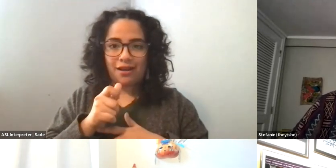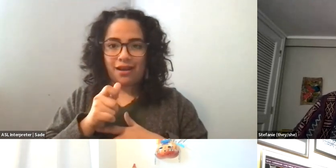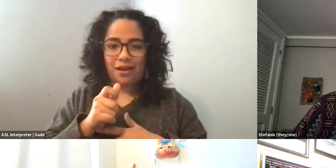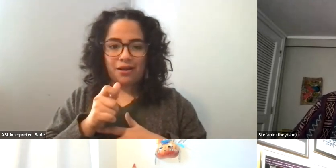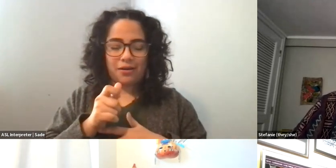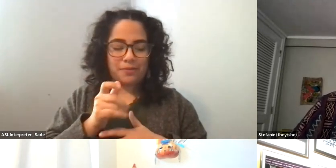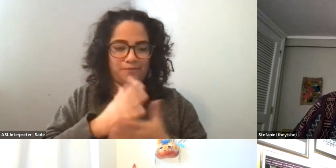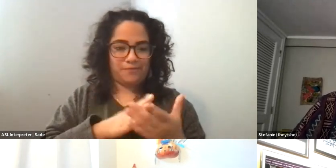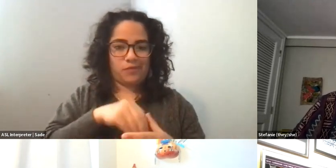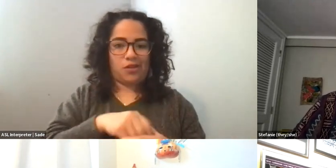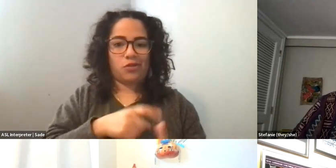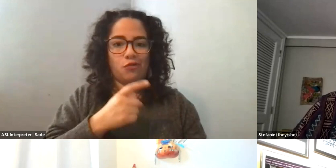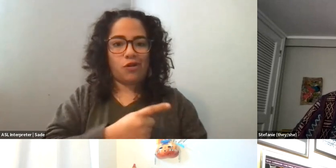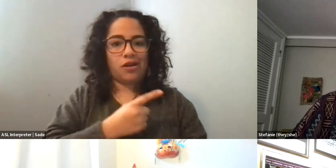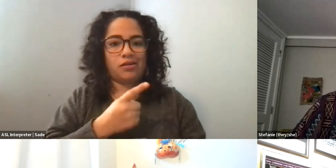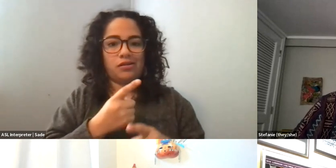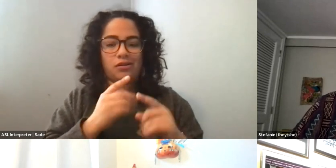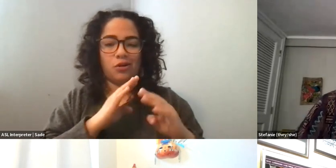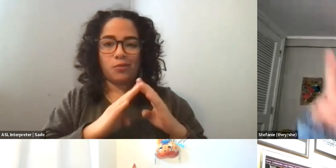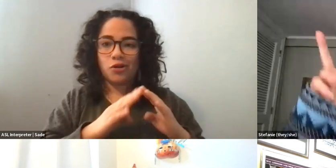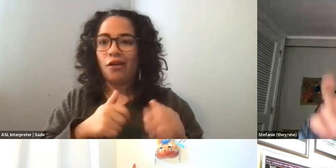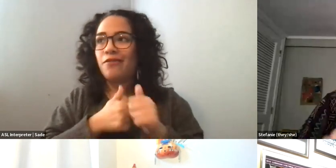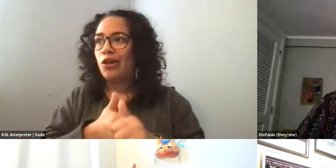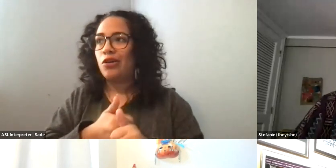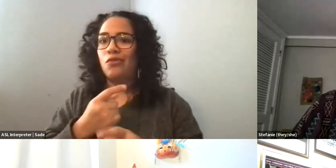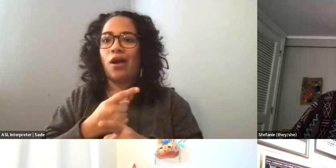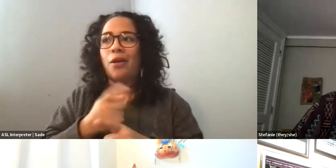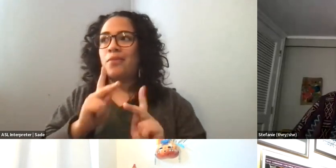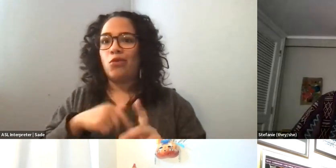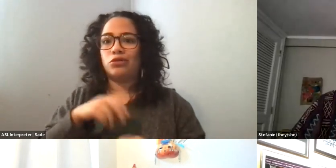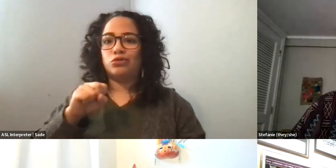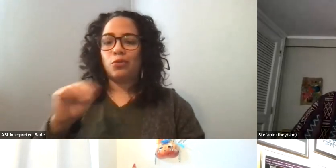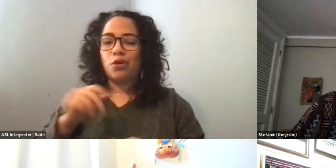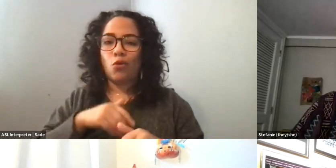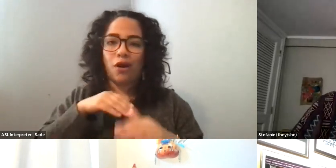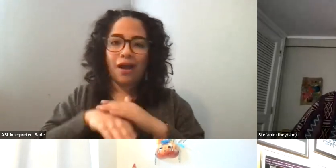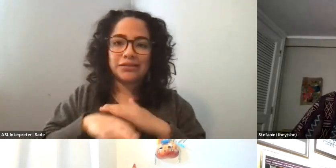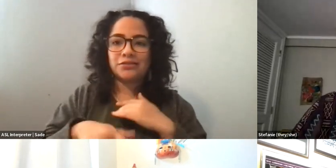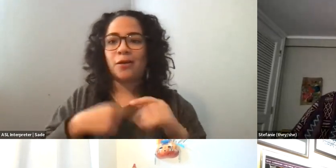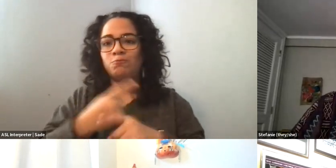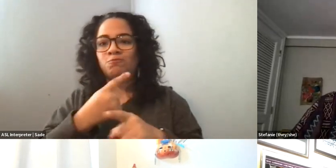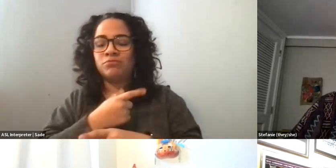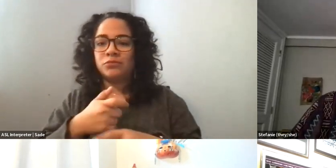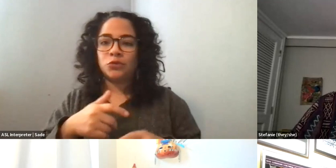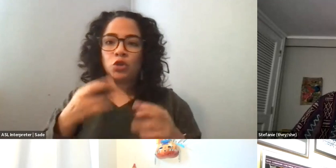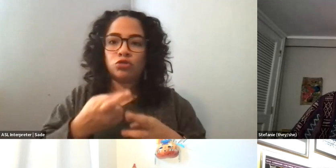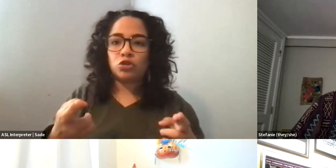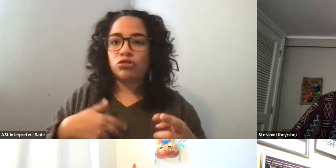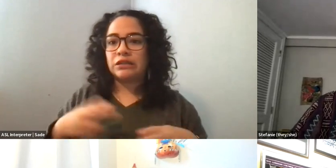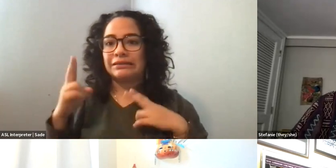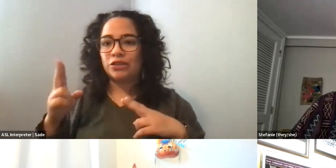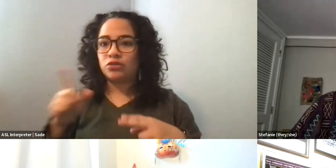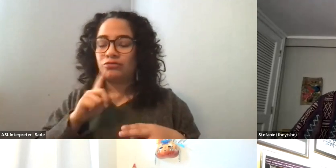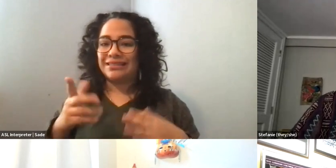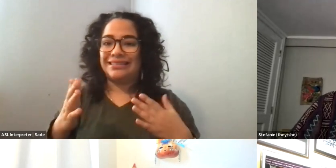or following the right people on social media or accessing the right kind of resources or history, it's very, very easy for these things to